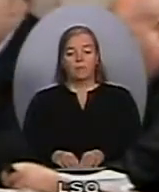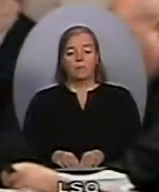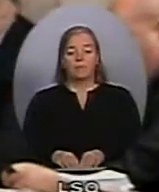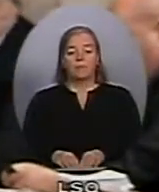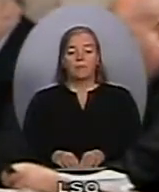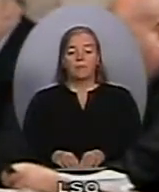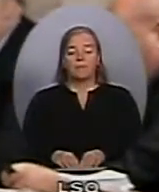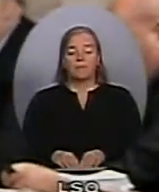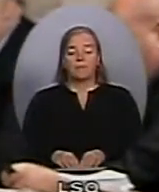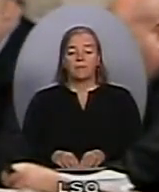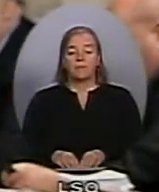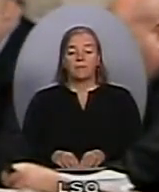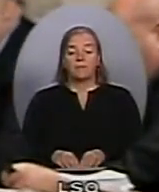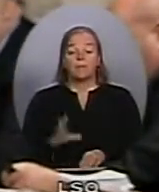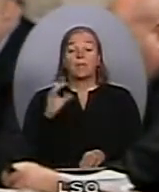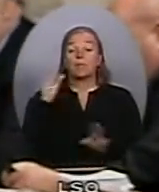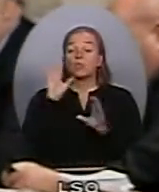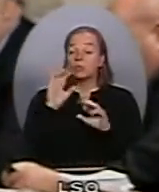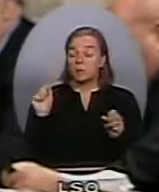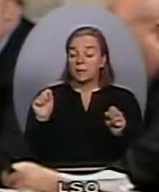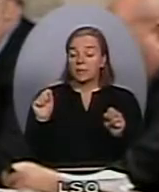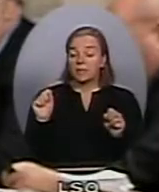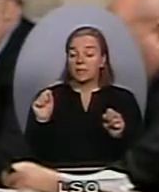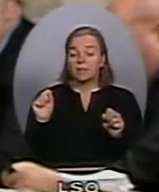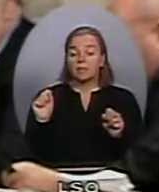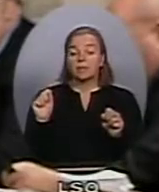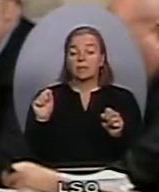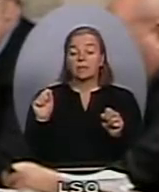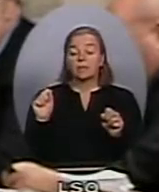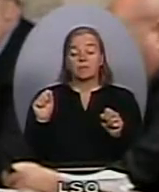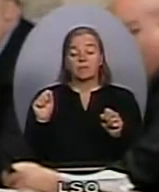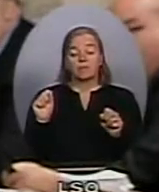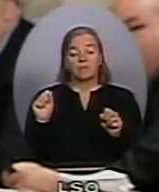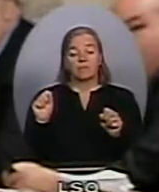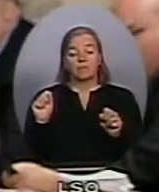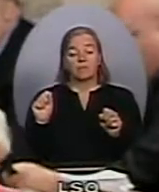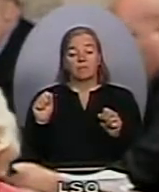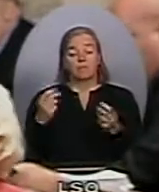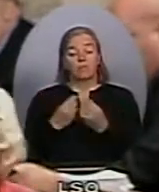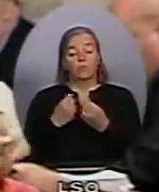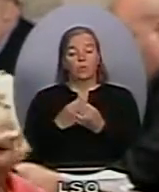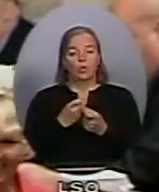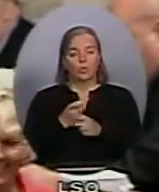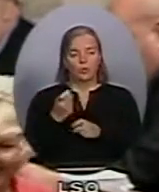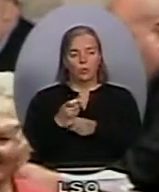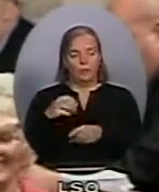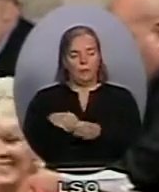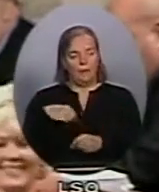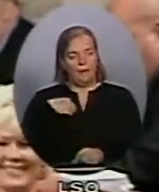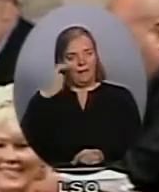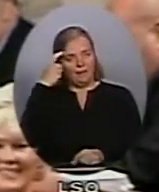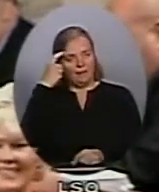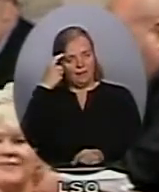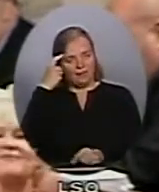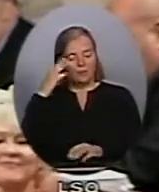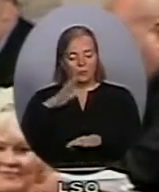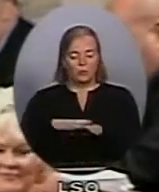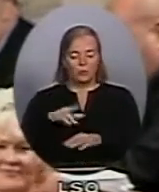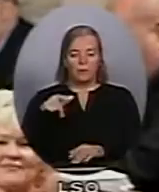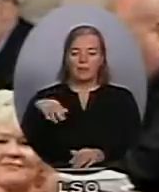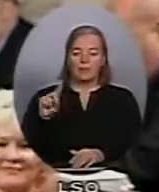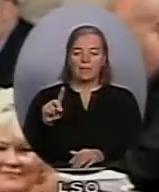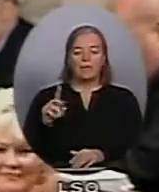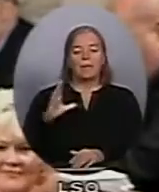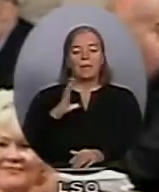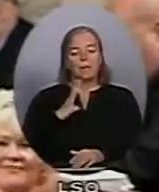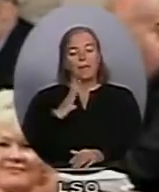Mr. Speaker, there's so many jokes that come to mind about the NDP, I don't even know where to begin, but the fact is, the NDP do not stand up for taxpayers,